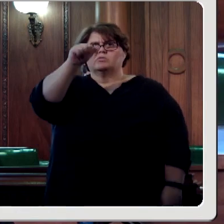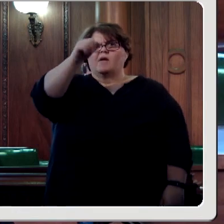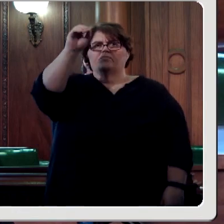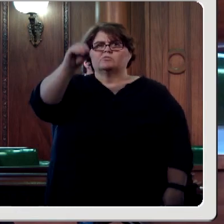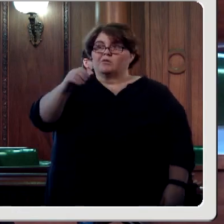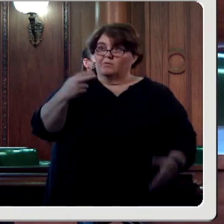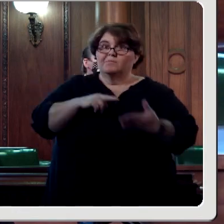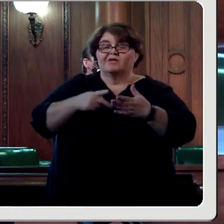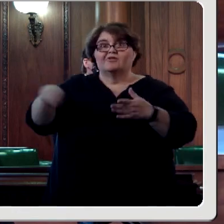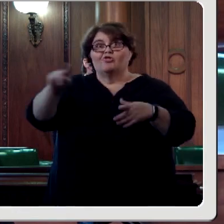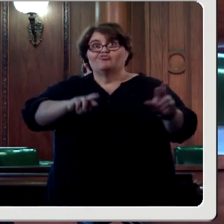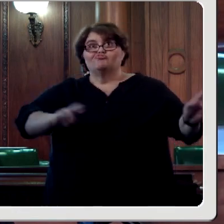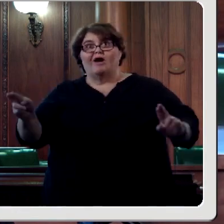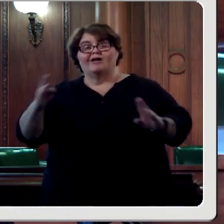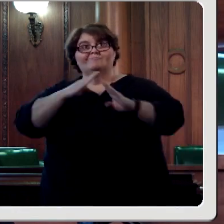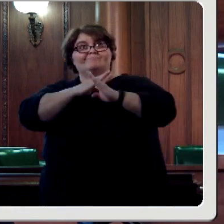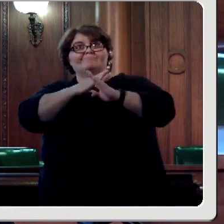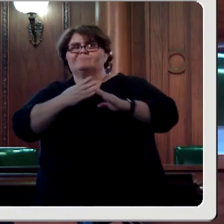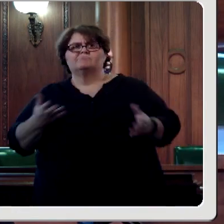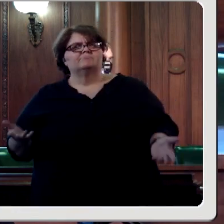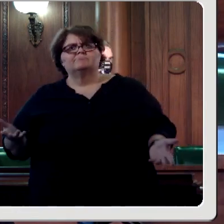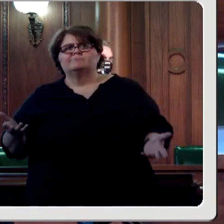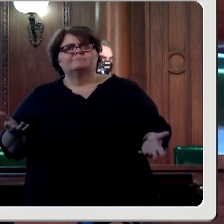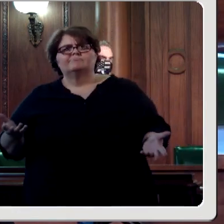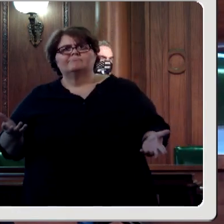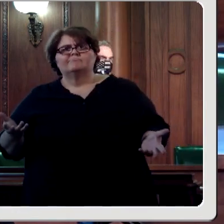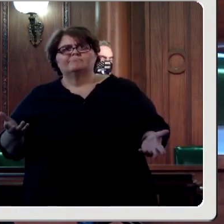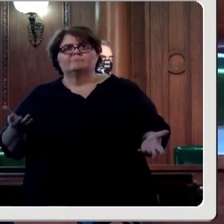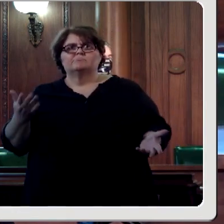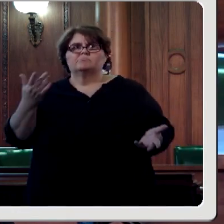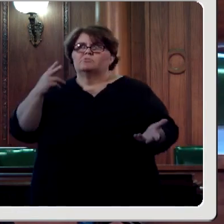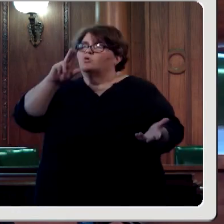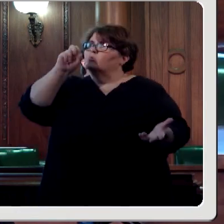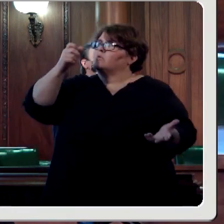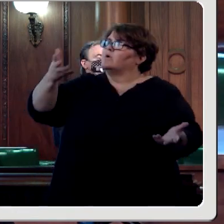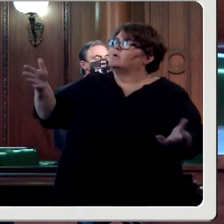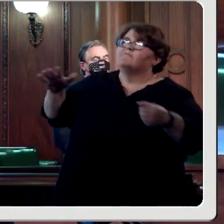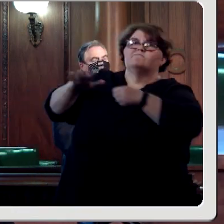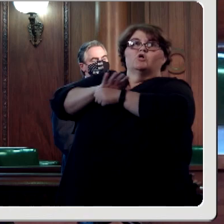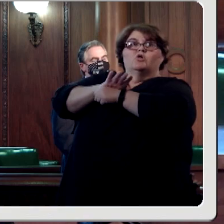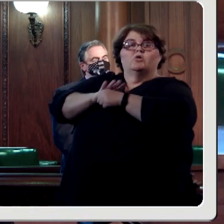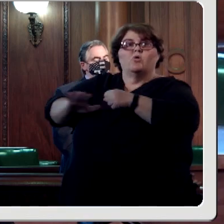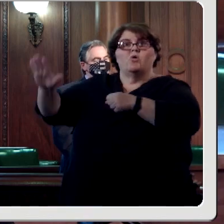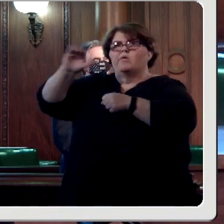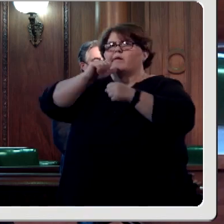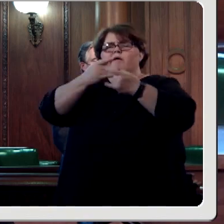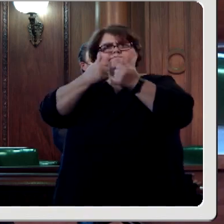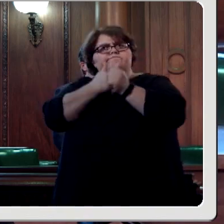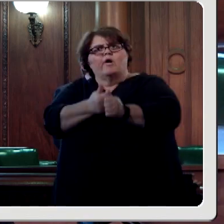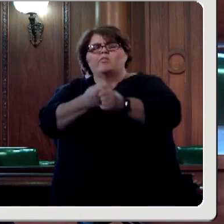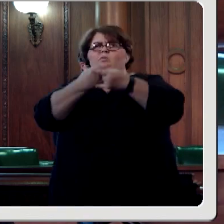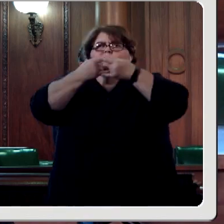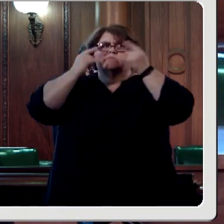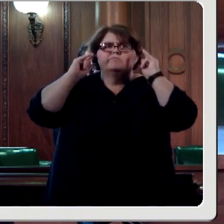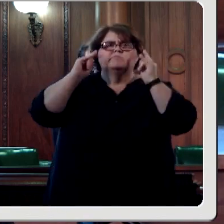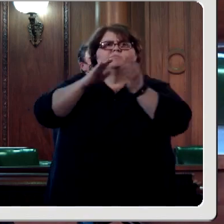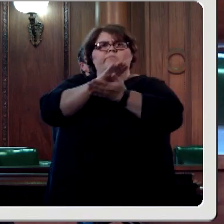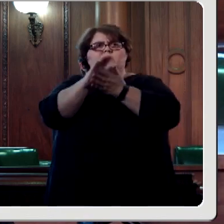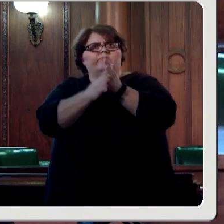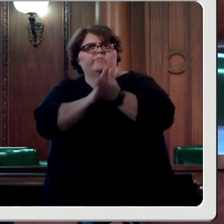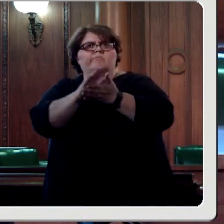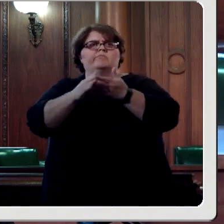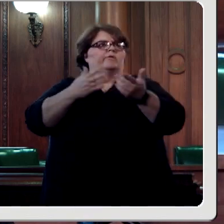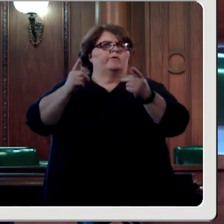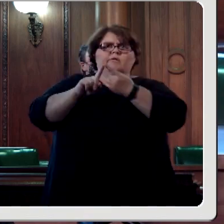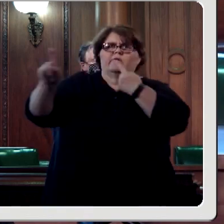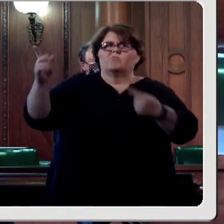measures countrywide is something that should give us all some pause and concern. This is a virus that has not